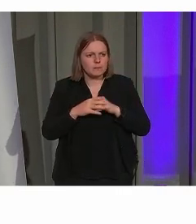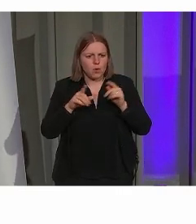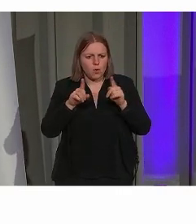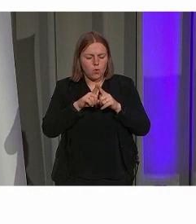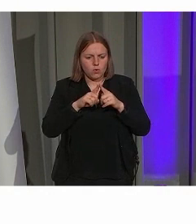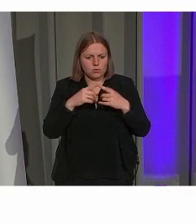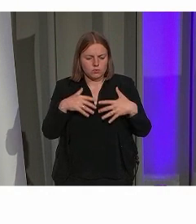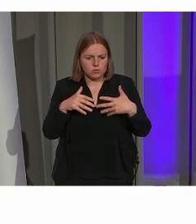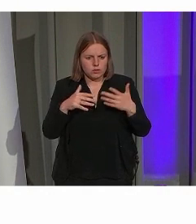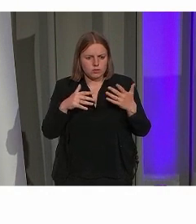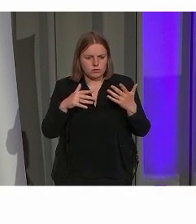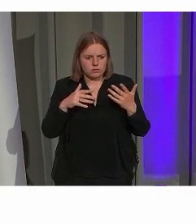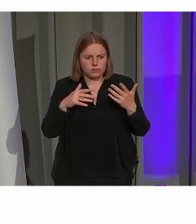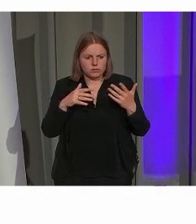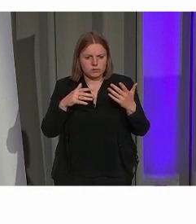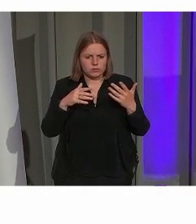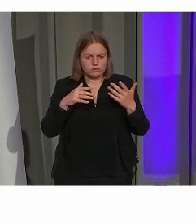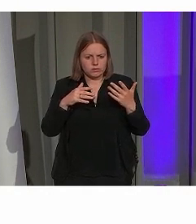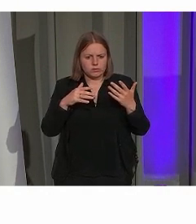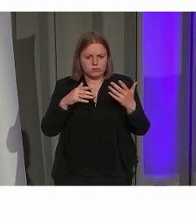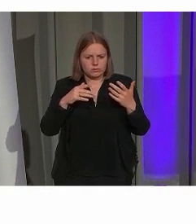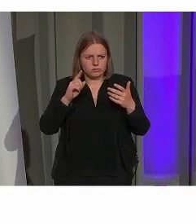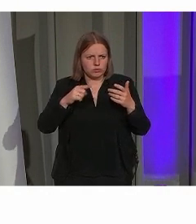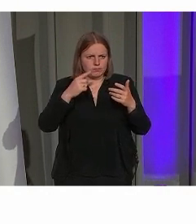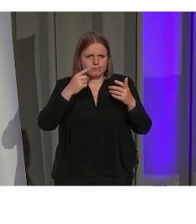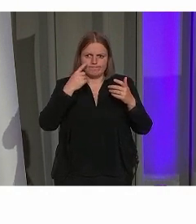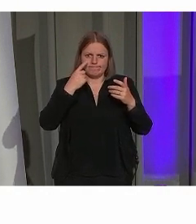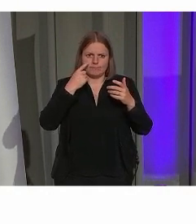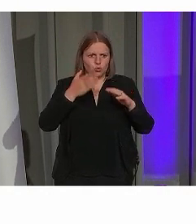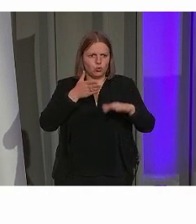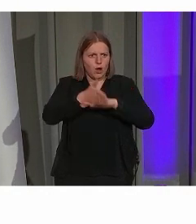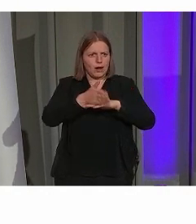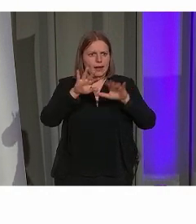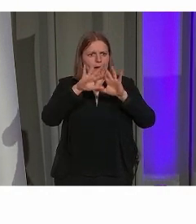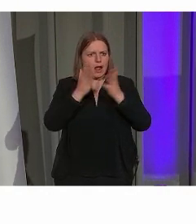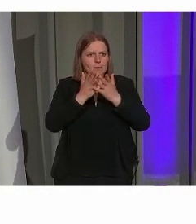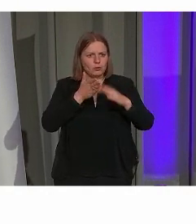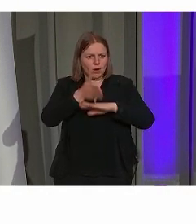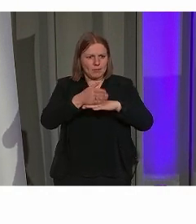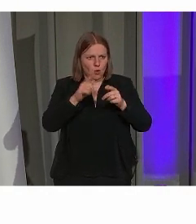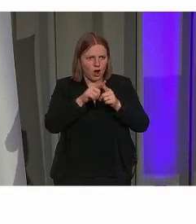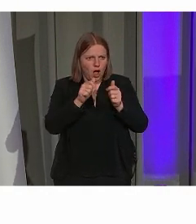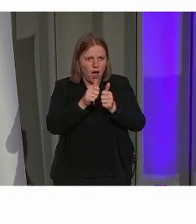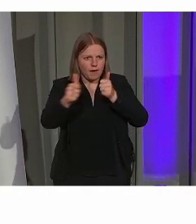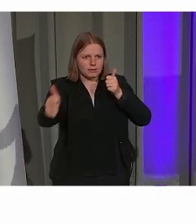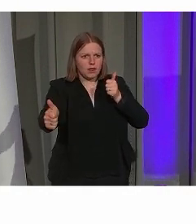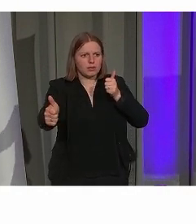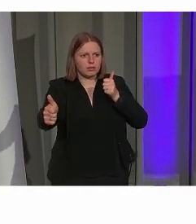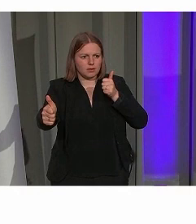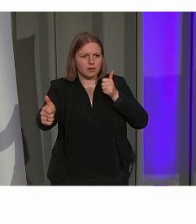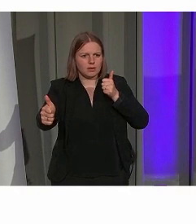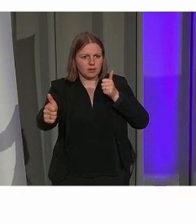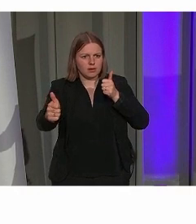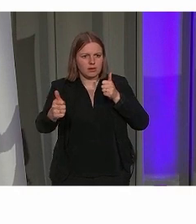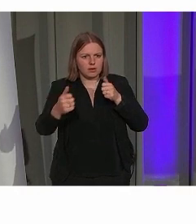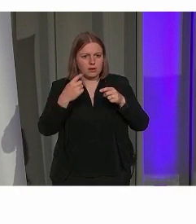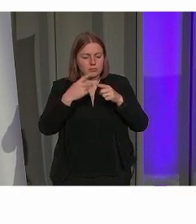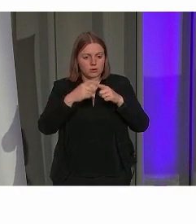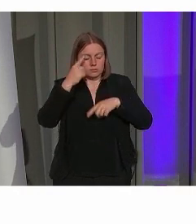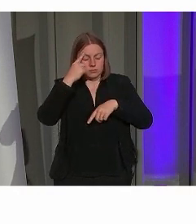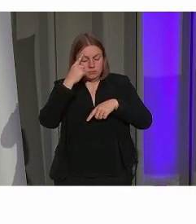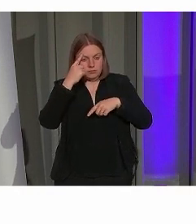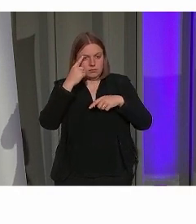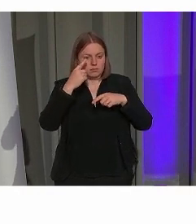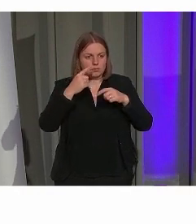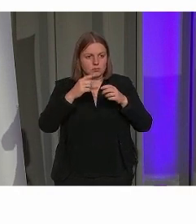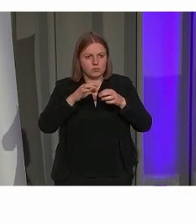check a general accessibility, and also the accessibility of the elements, and also